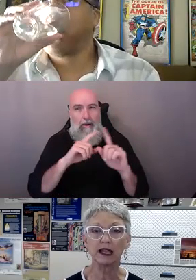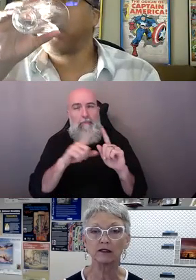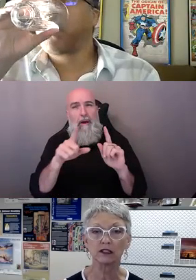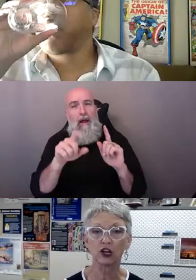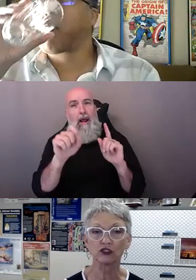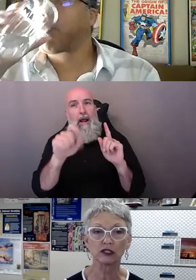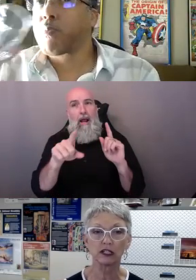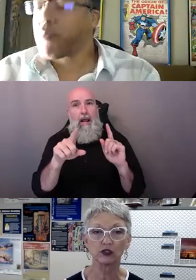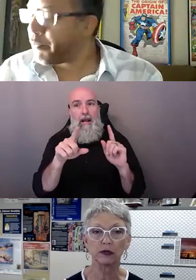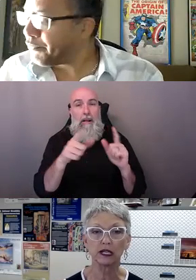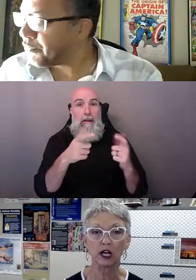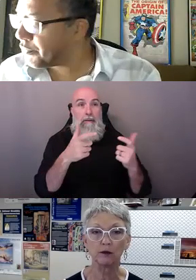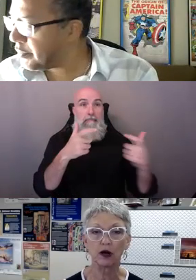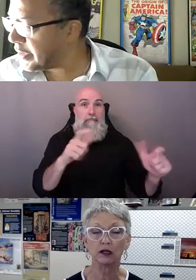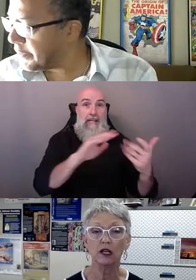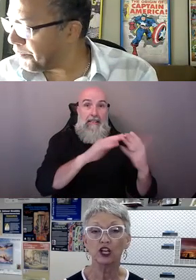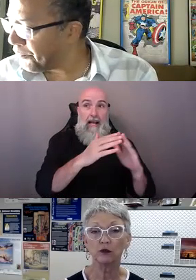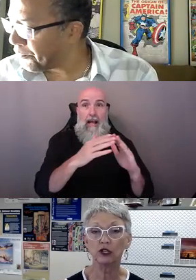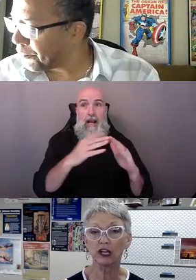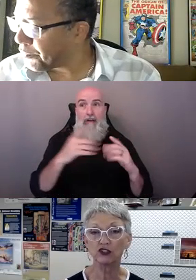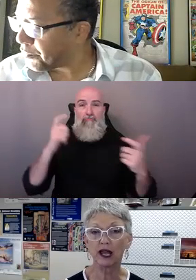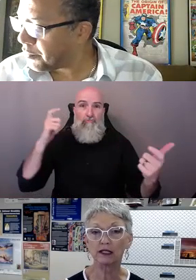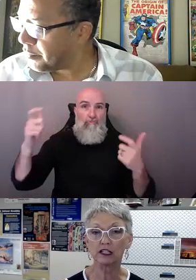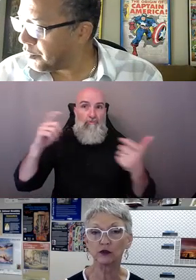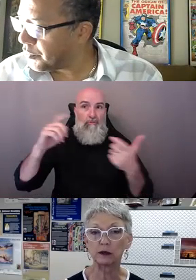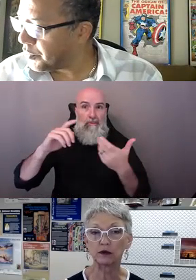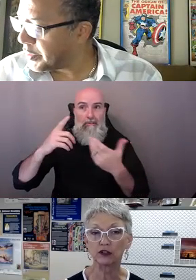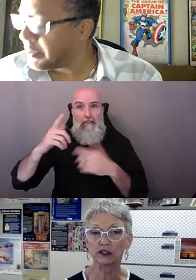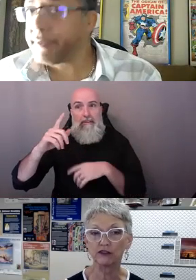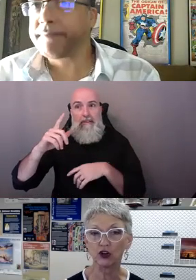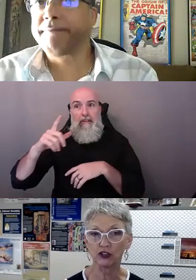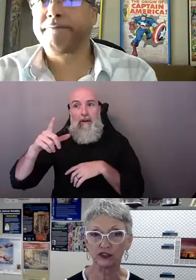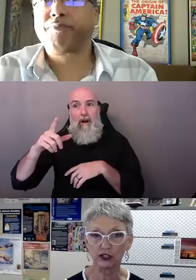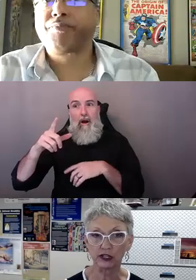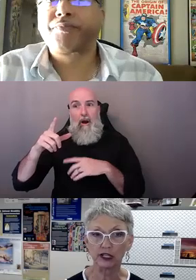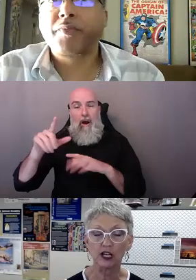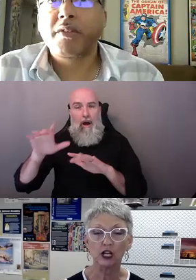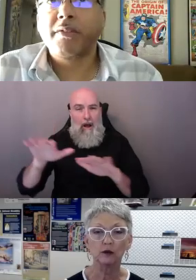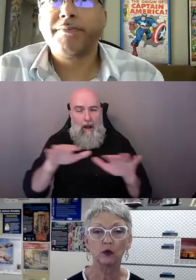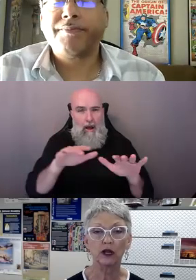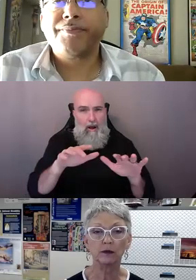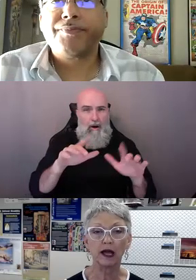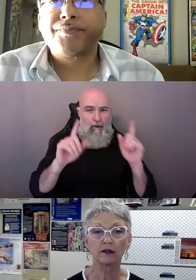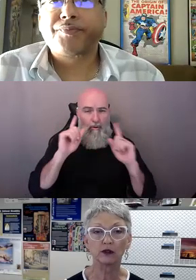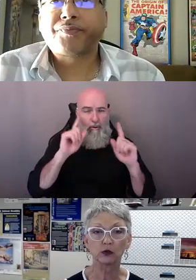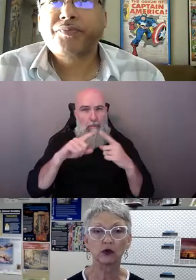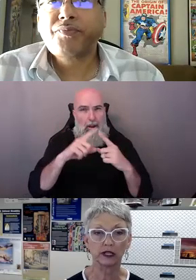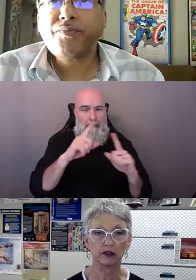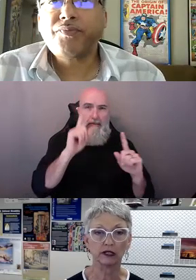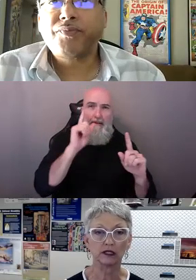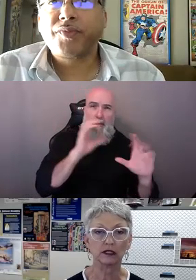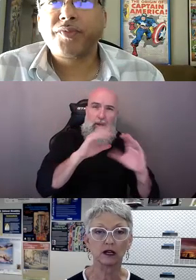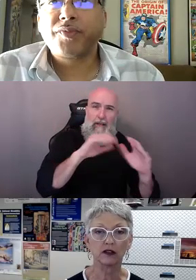big towns and larger cities are picking up on communication access for people that are deaf or hard of hearing. But what about the